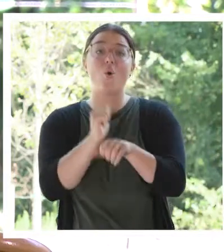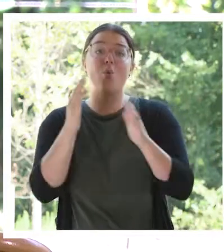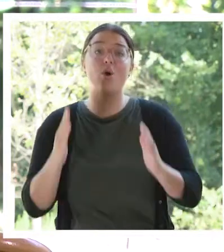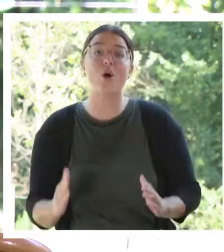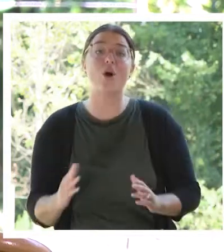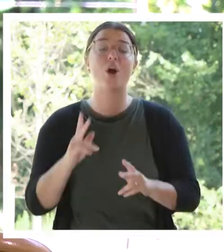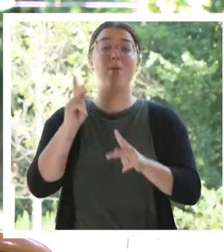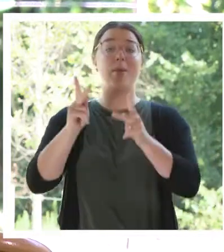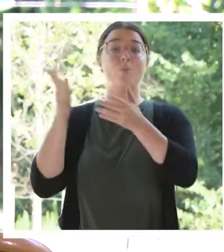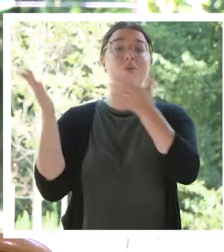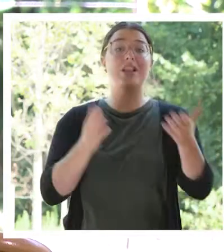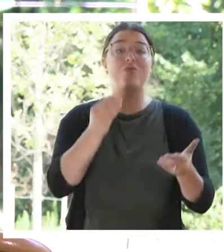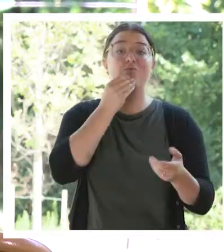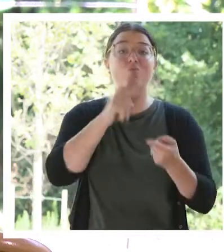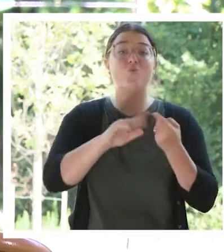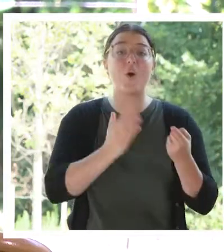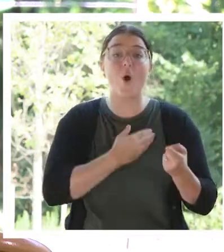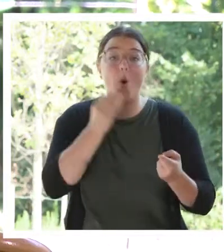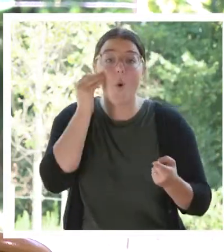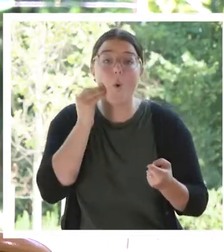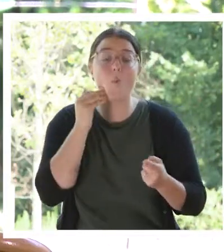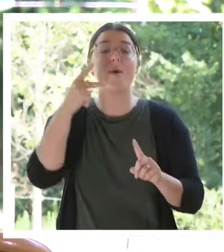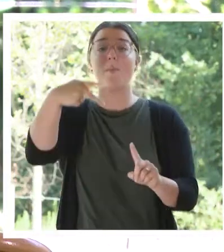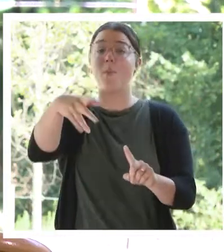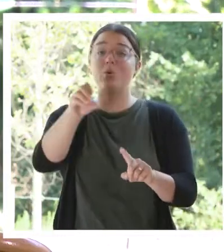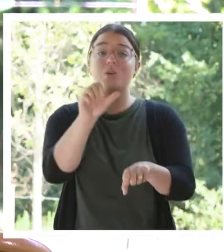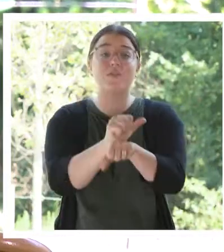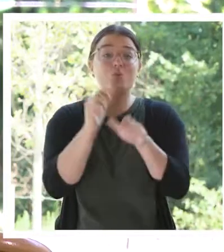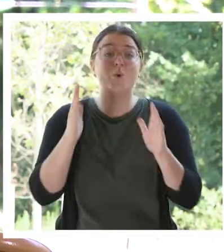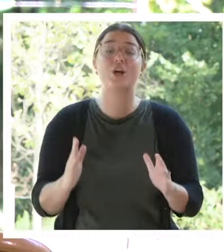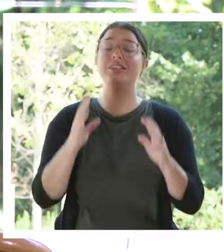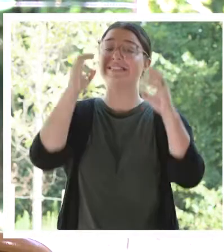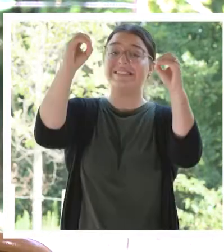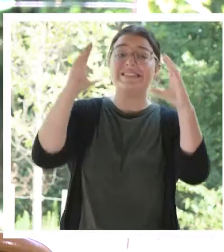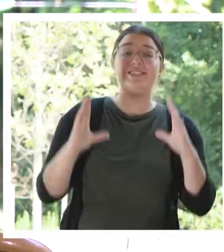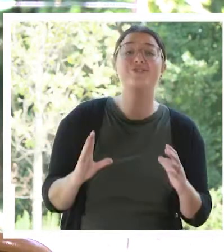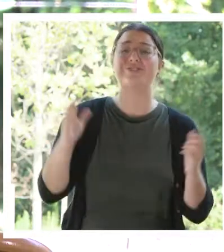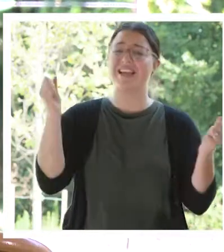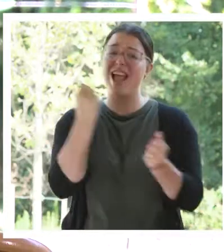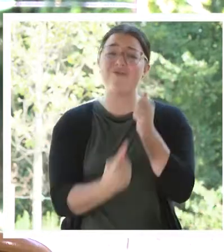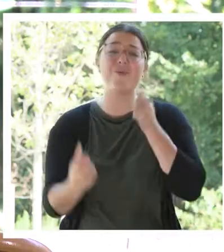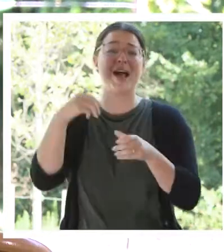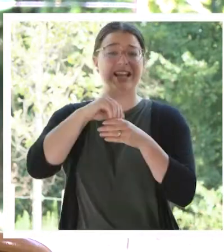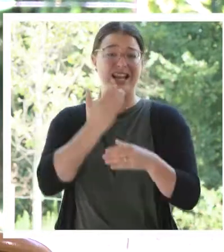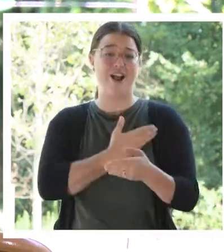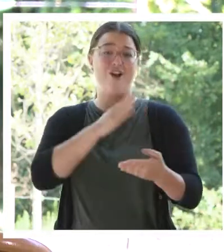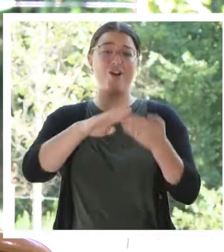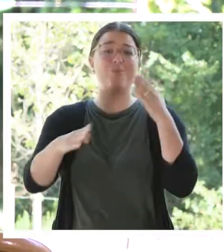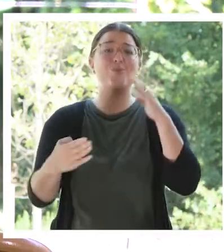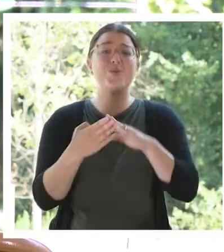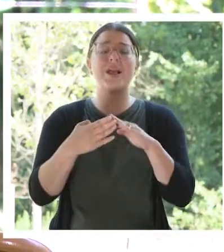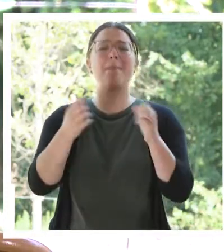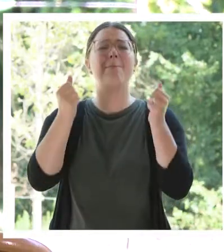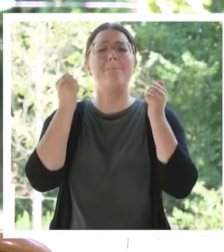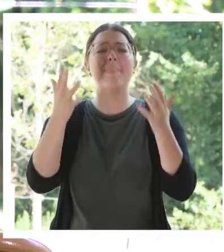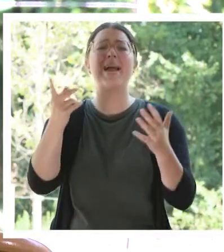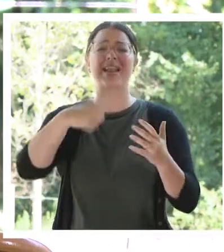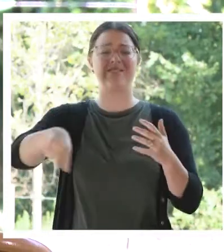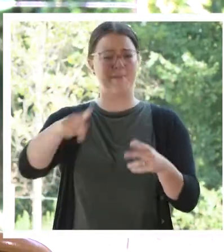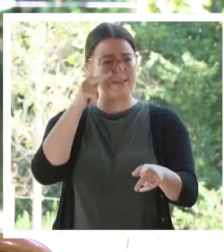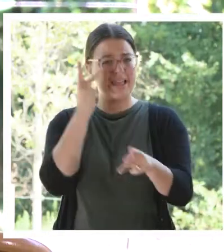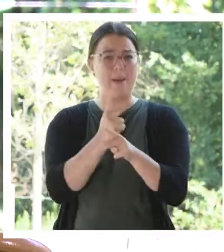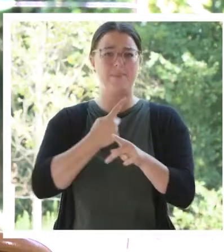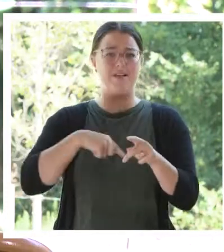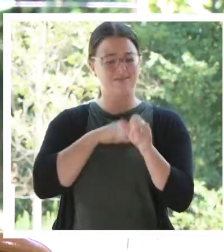food to our homes, our post office workers, our teachers, all those people in our community, and there are many of them, who kept us going. And